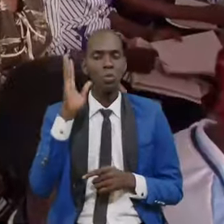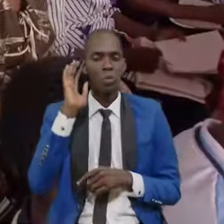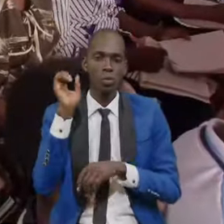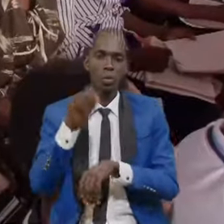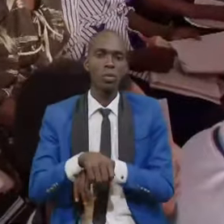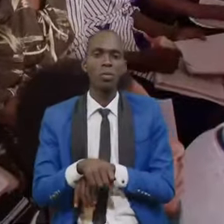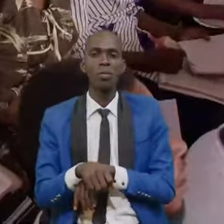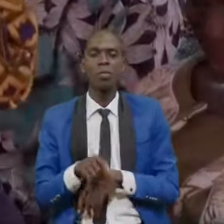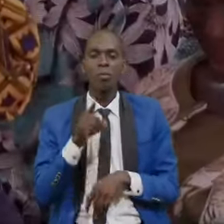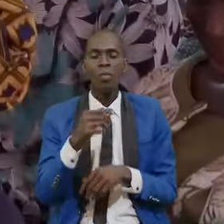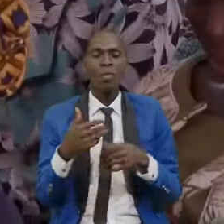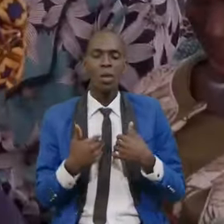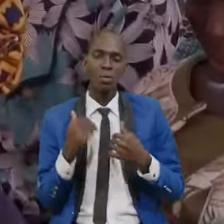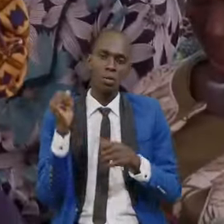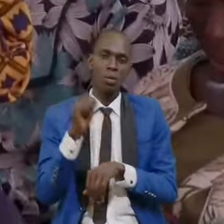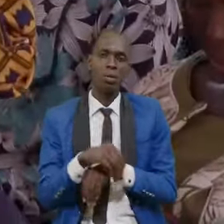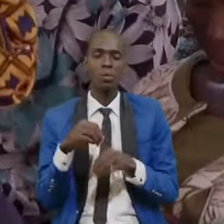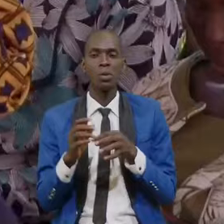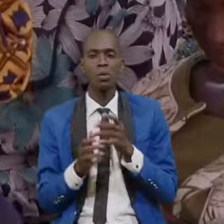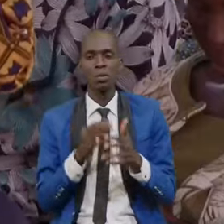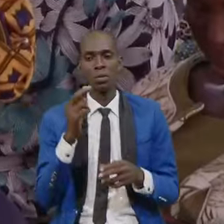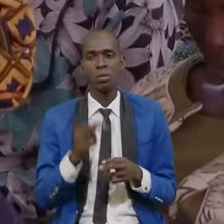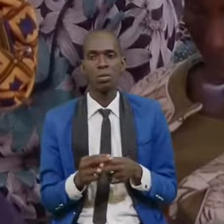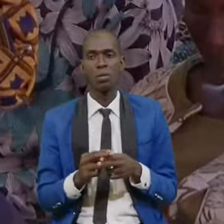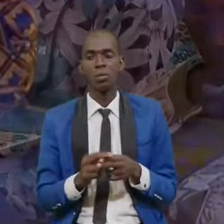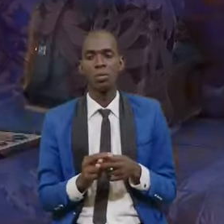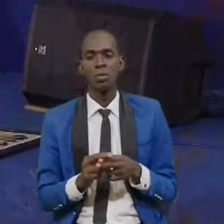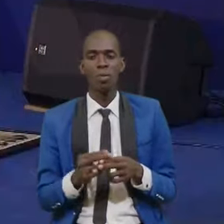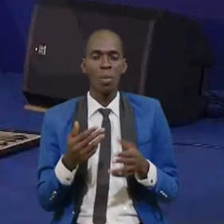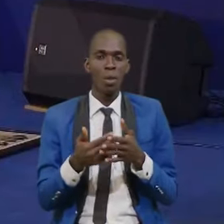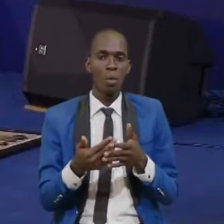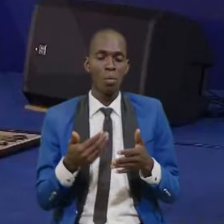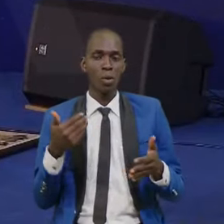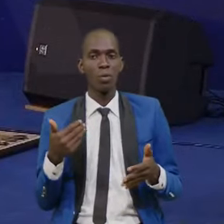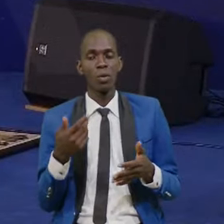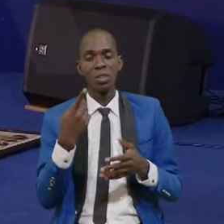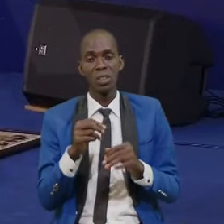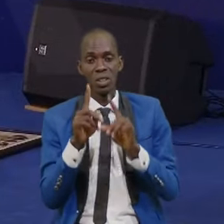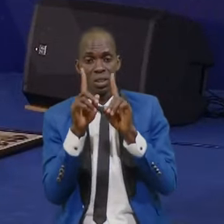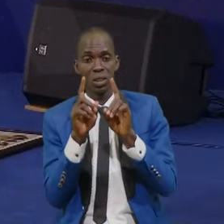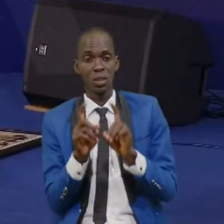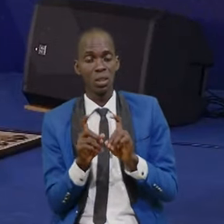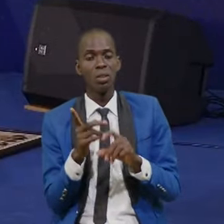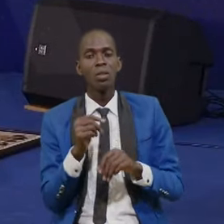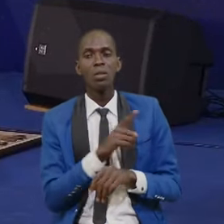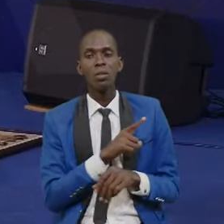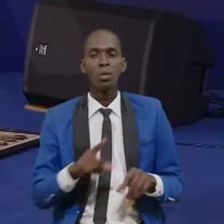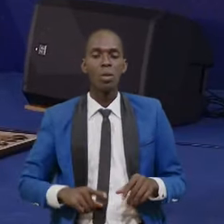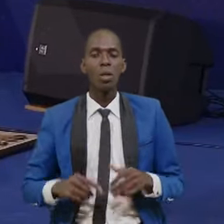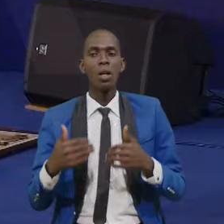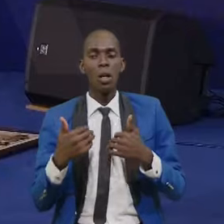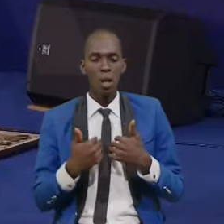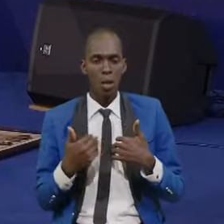You have overcome. Before the test, already the Lord has marked